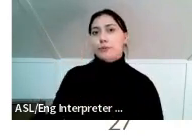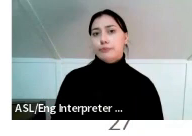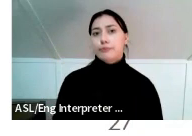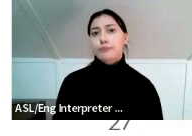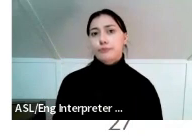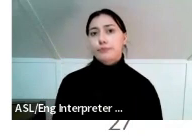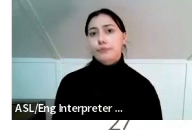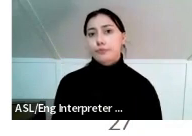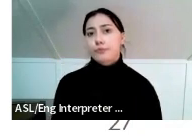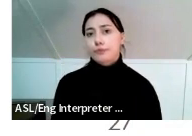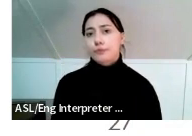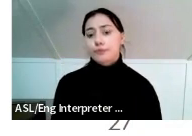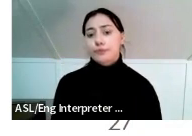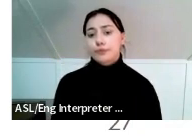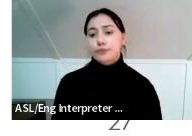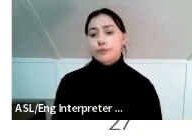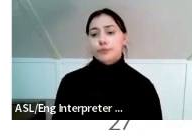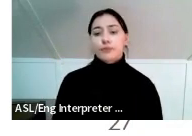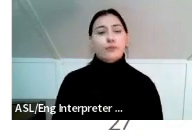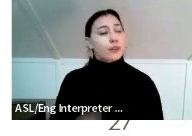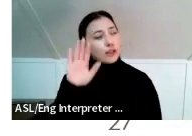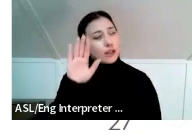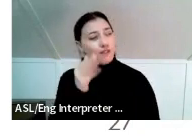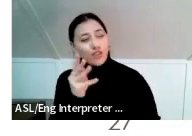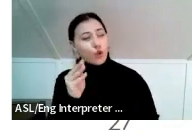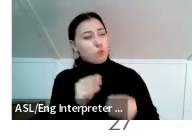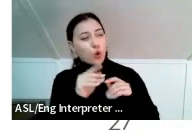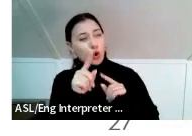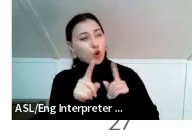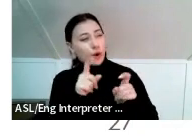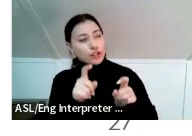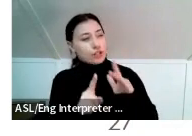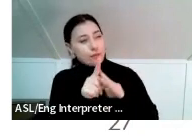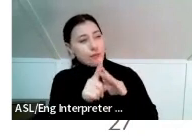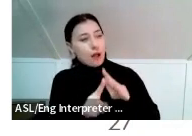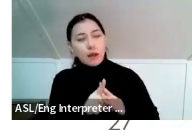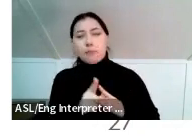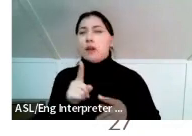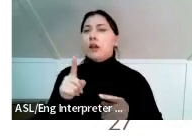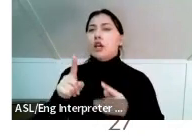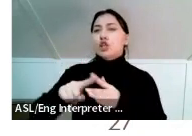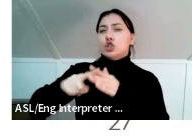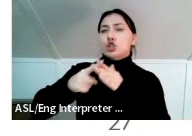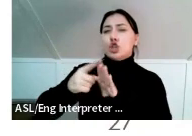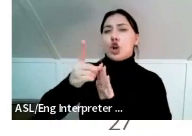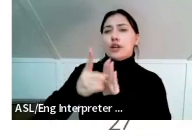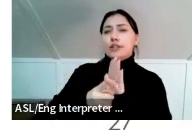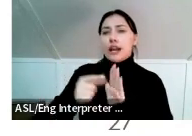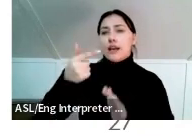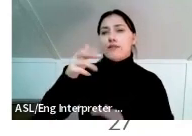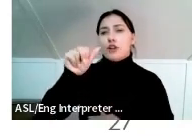notification. And we've just had a few more come in. So what is the start date of the grant term, the grant period?